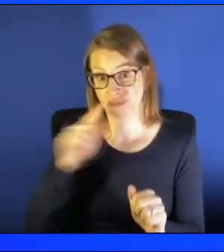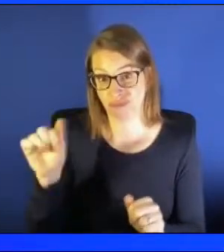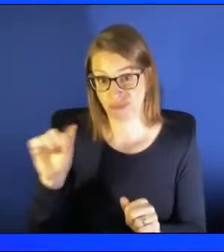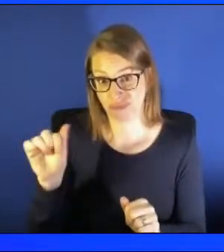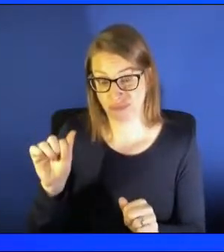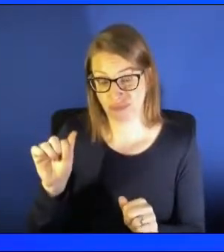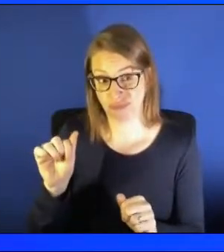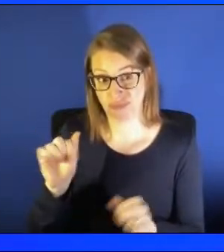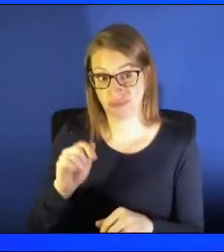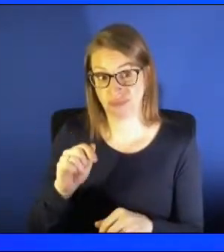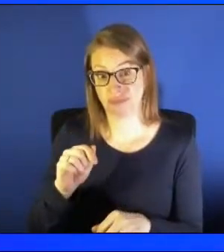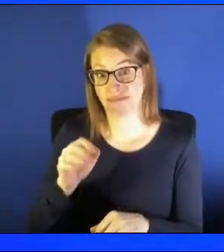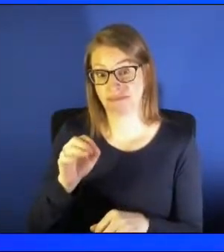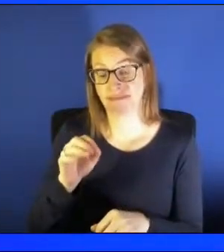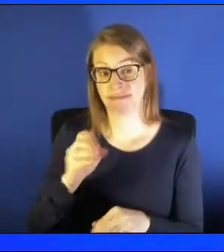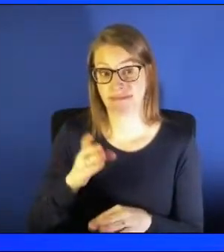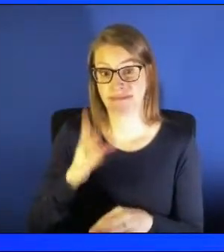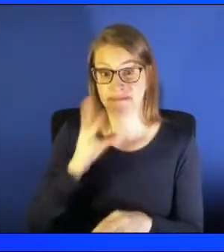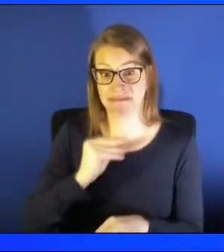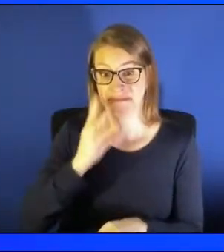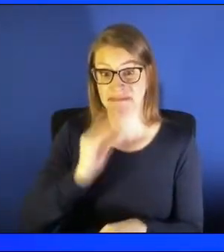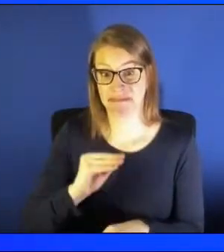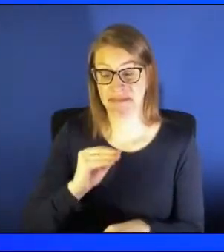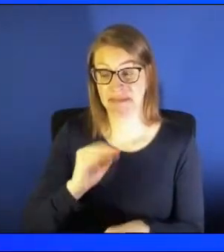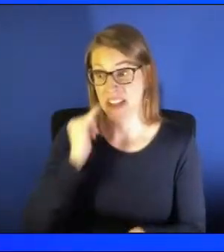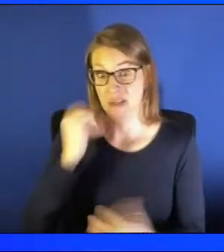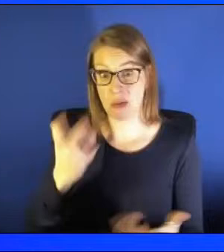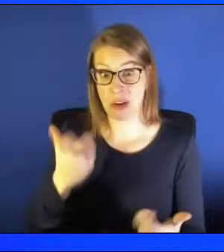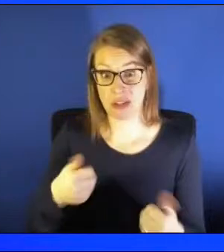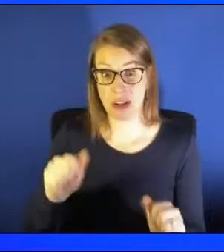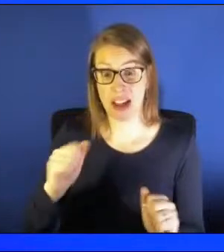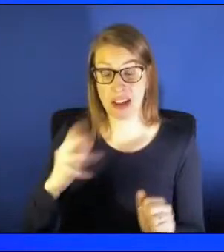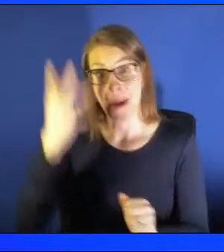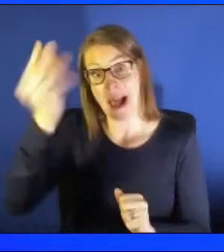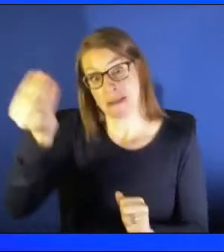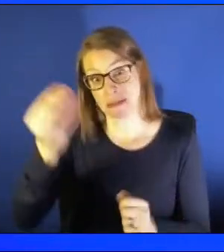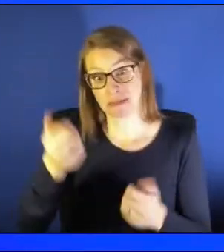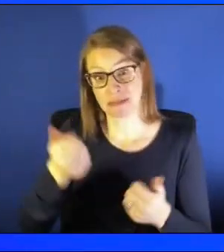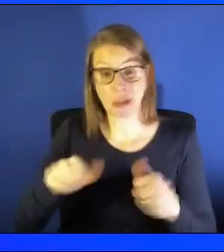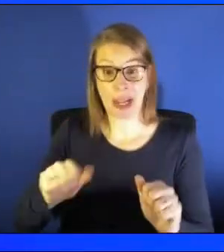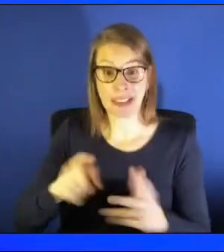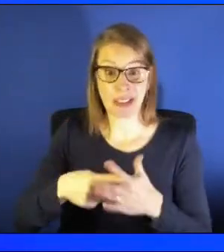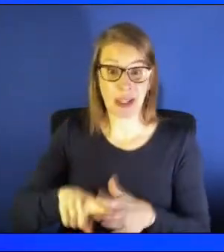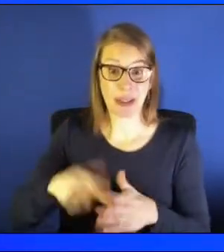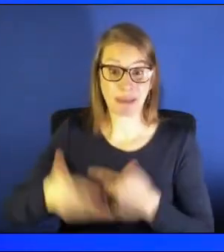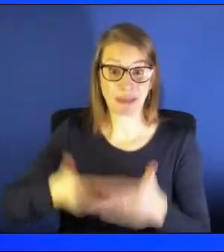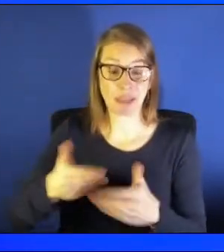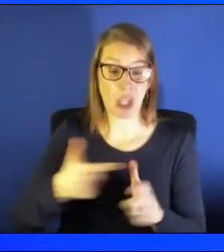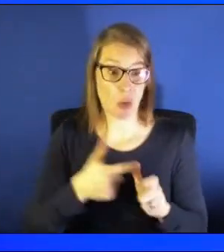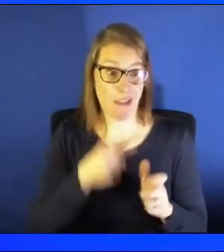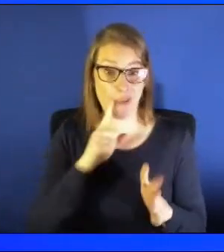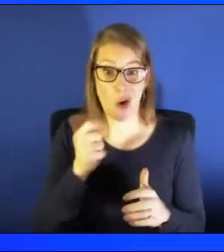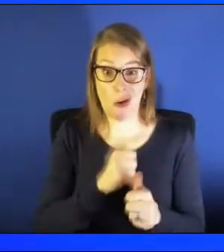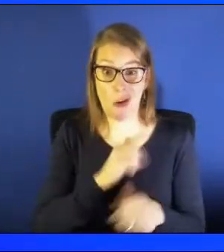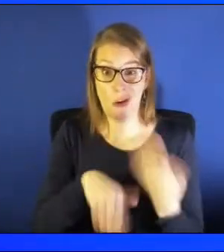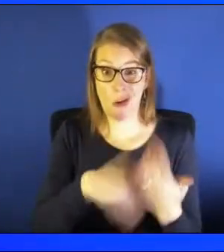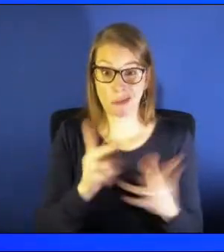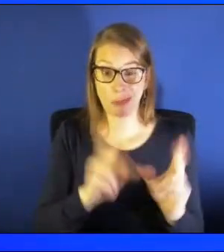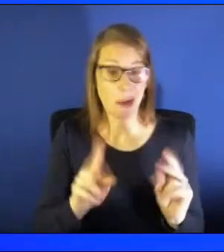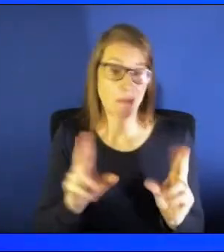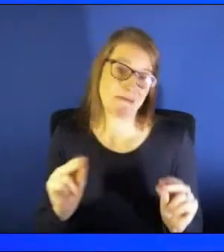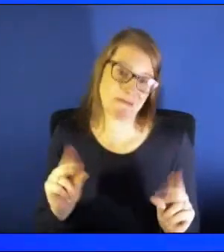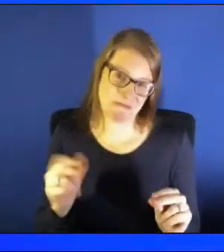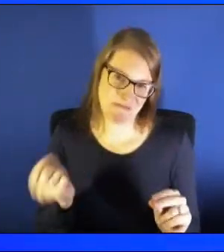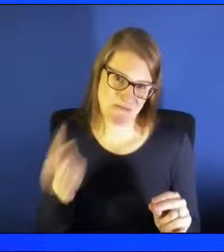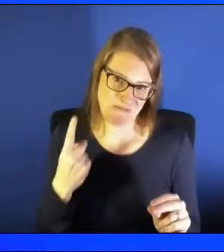there and start doing it. But understand that running isn't for everyone. And so for me, I just want to see people moving. I want to see